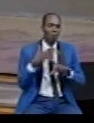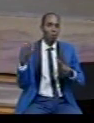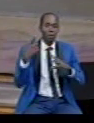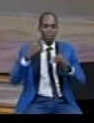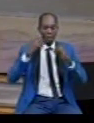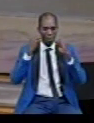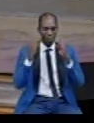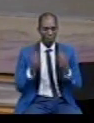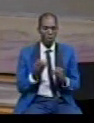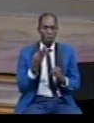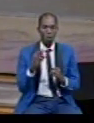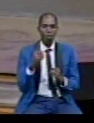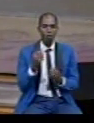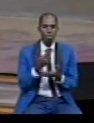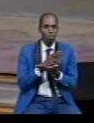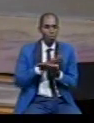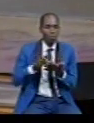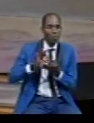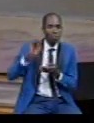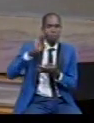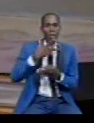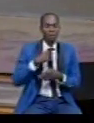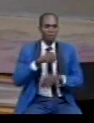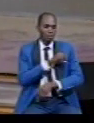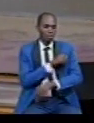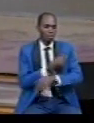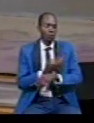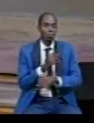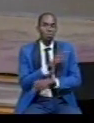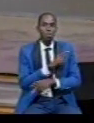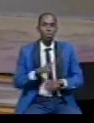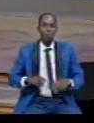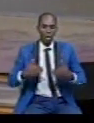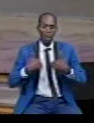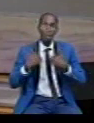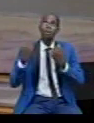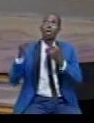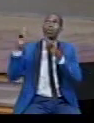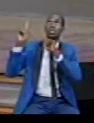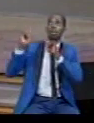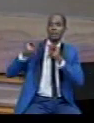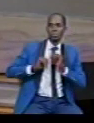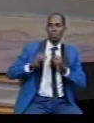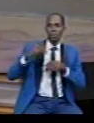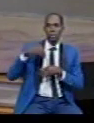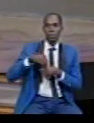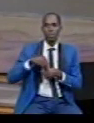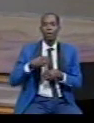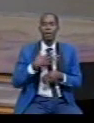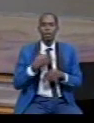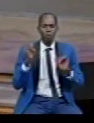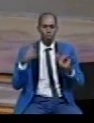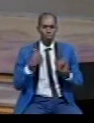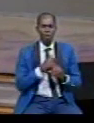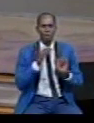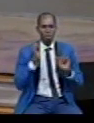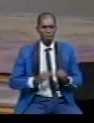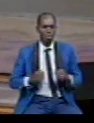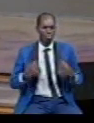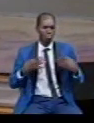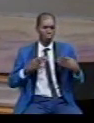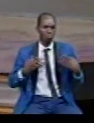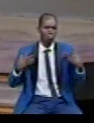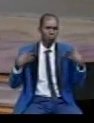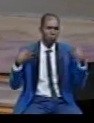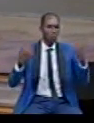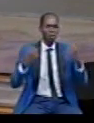Holy Ghost and the strength of the Lord has now come in. And now we can tell anyone who wants to